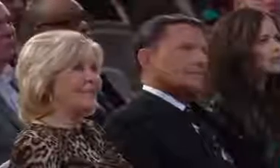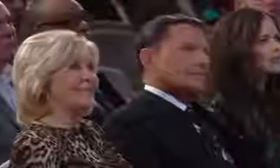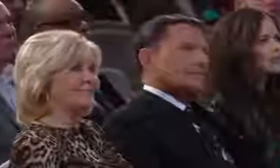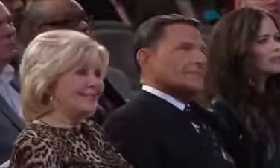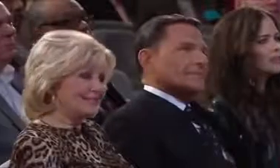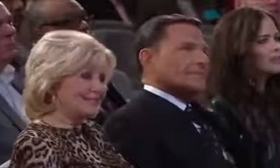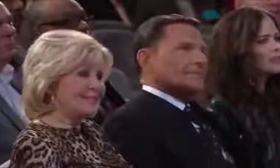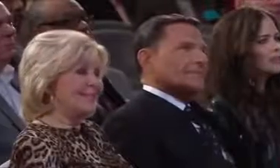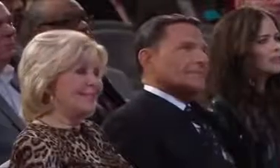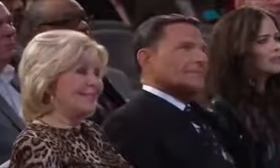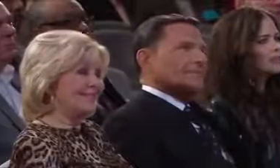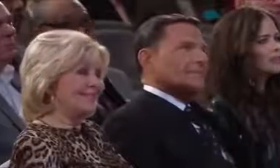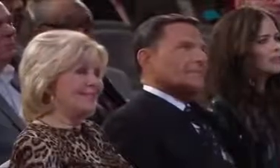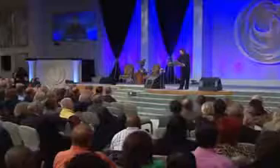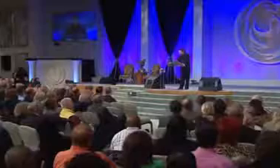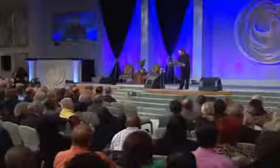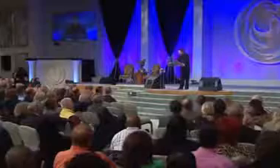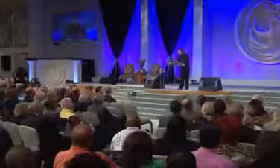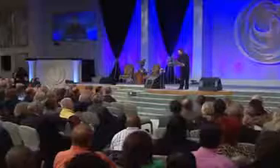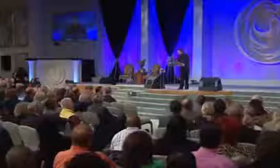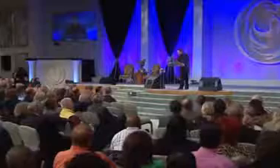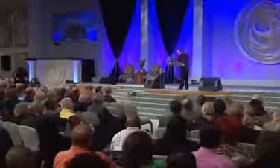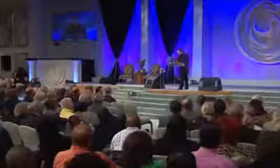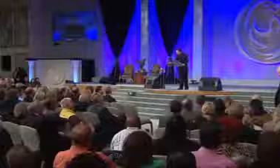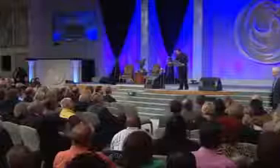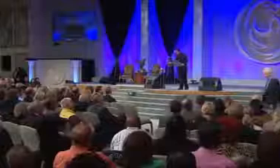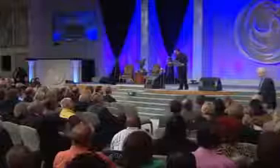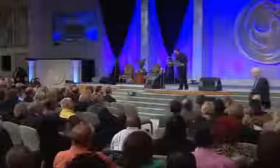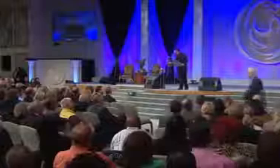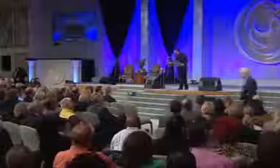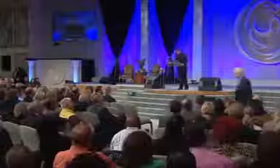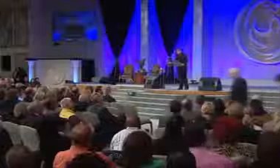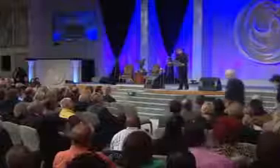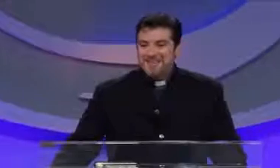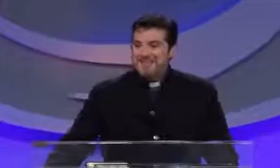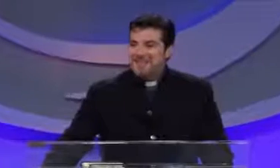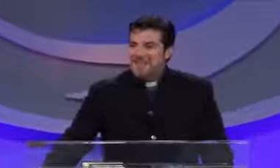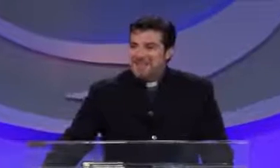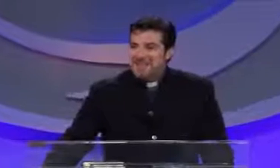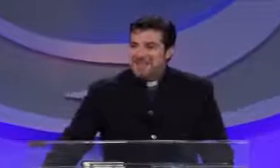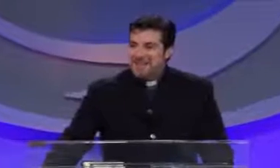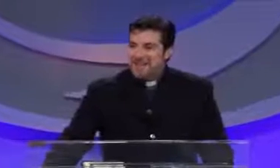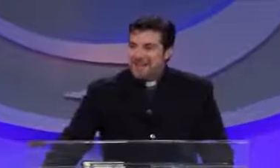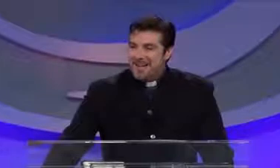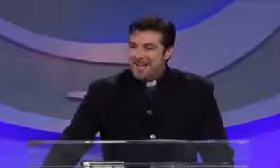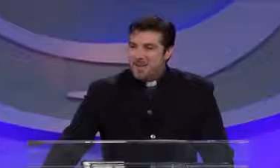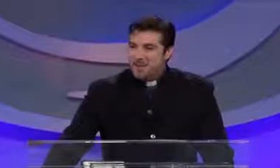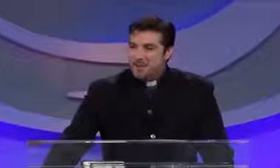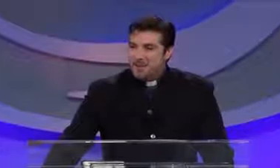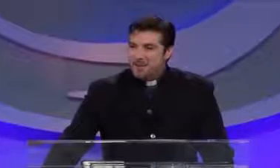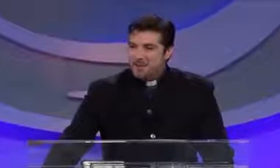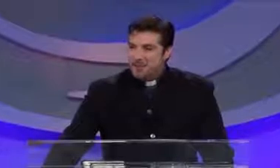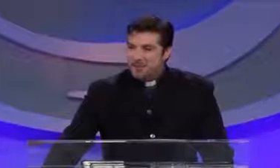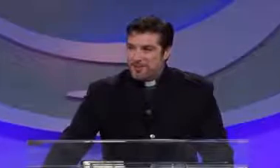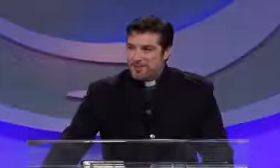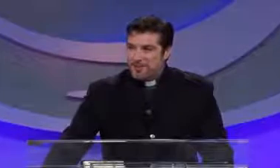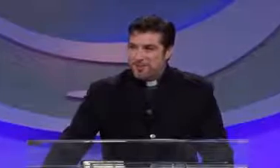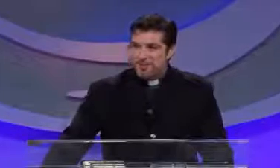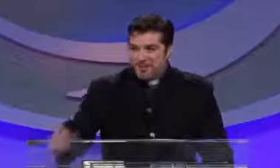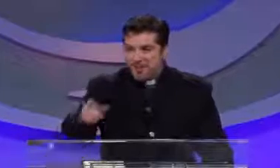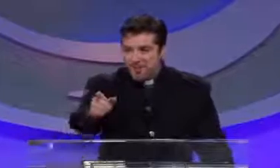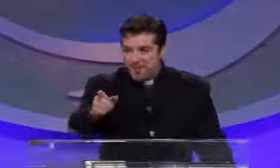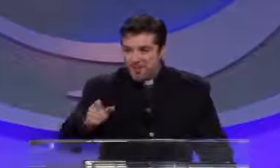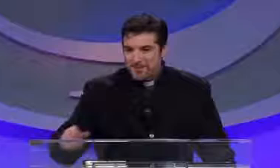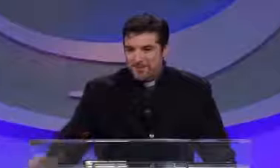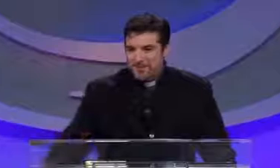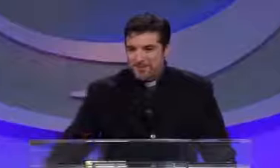and Gloria, my wife. We had good times with three victory campaigns in 99. And I remember the day before I was ordained a